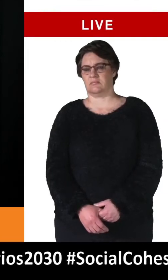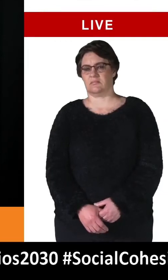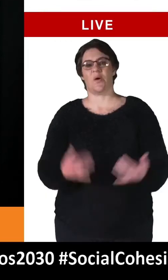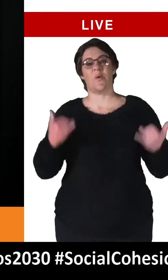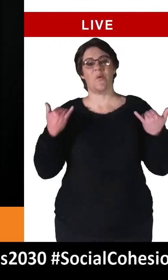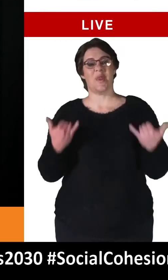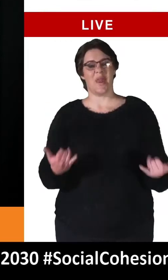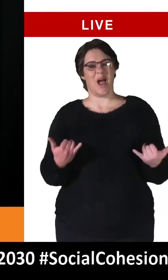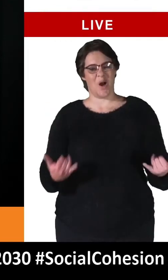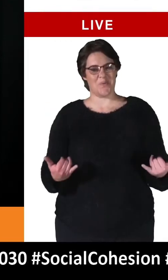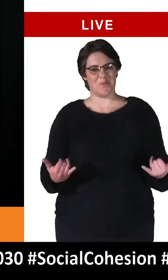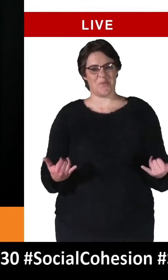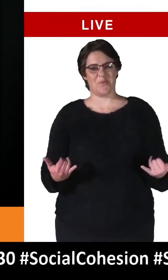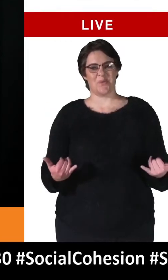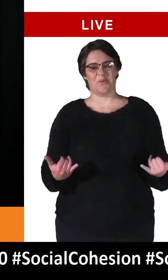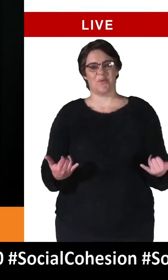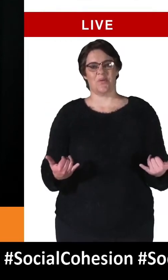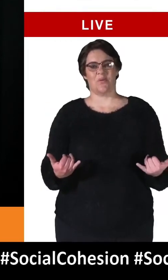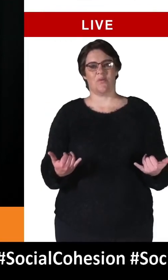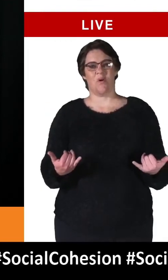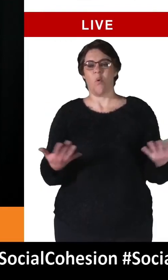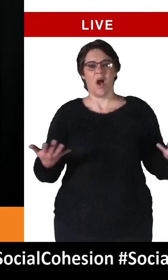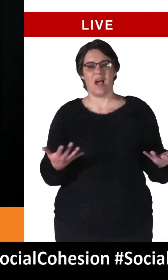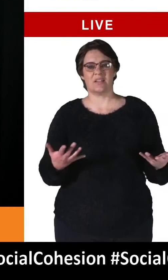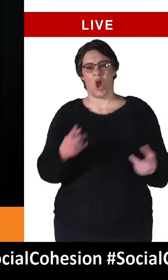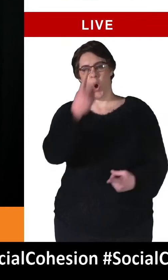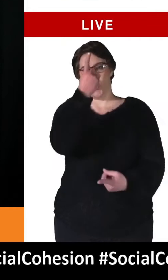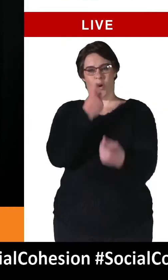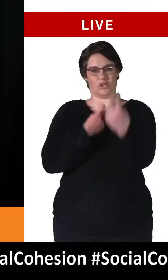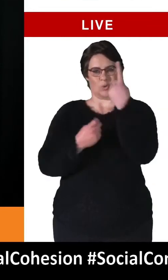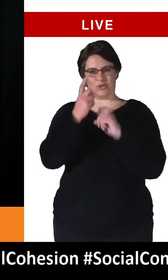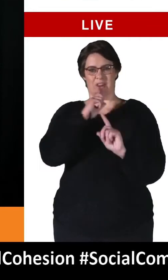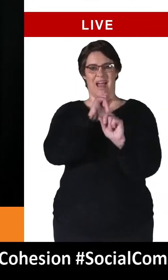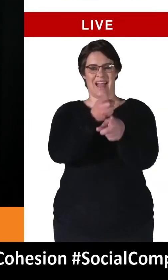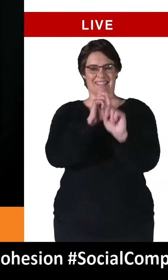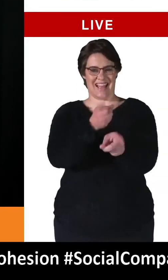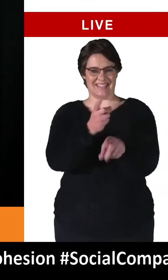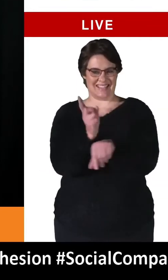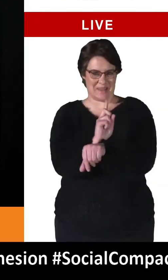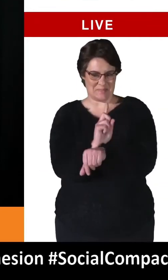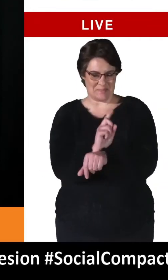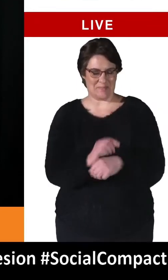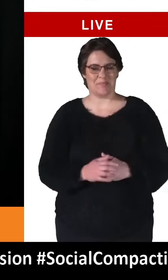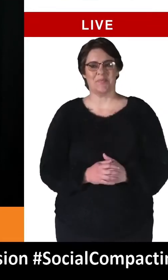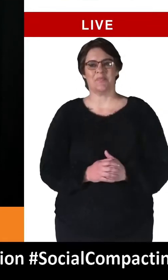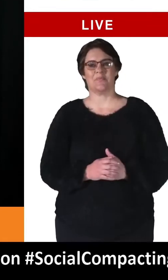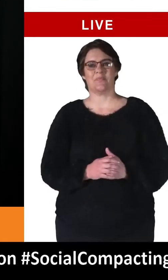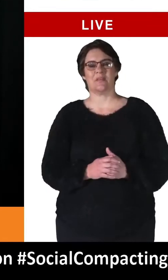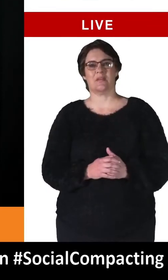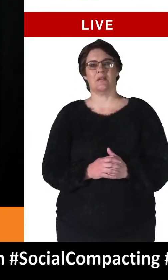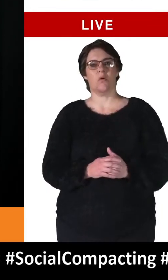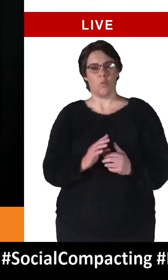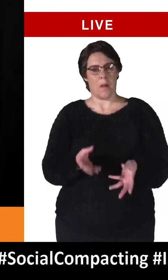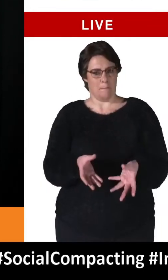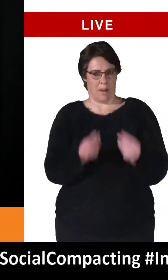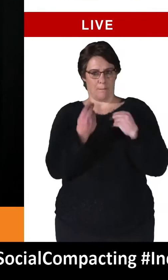We're now into the Q&A session of the presentation. We have